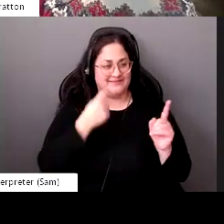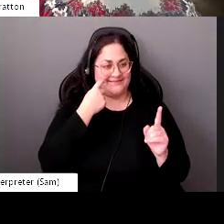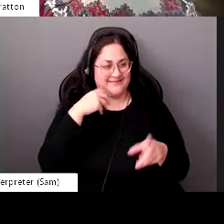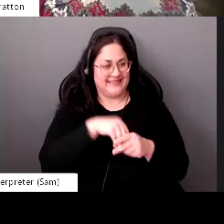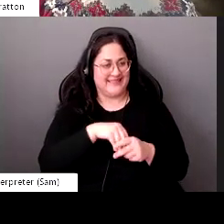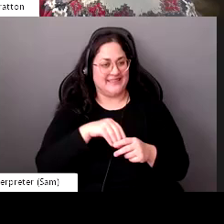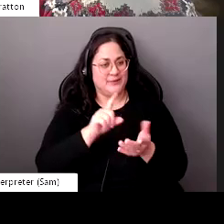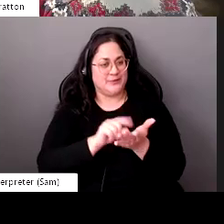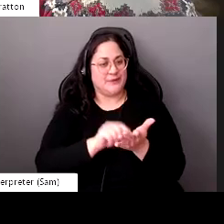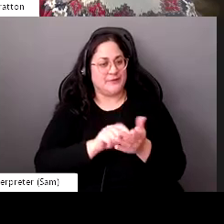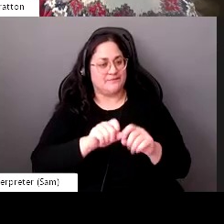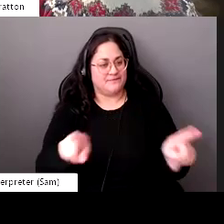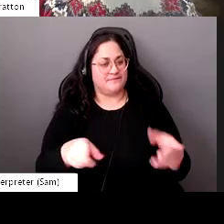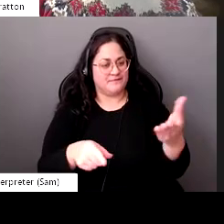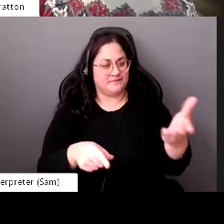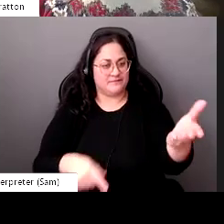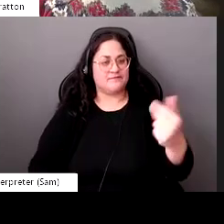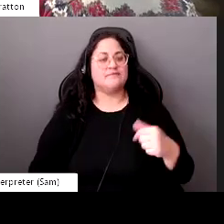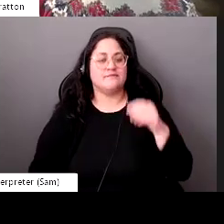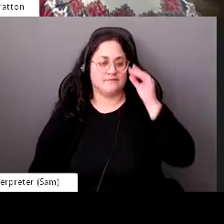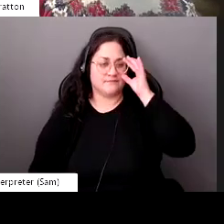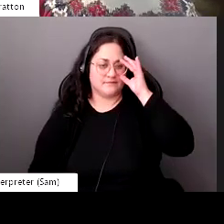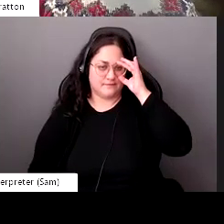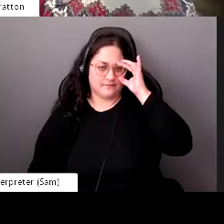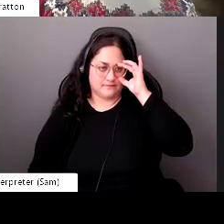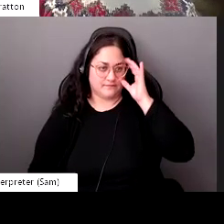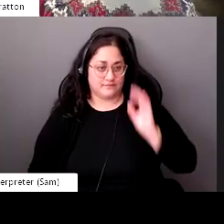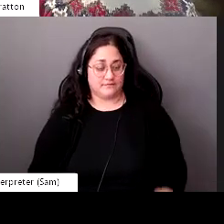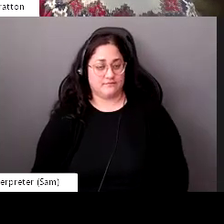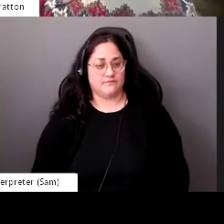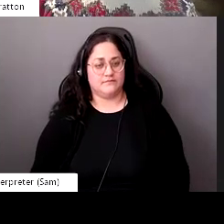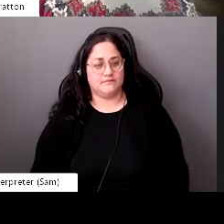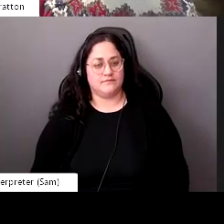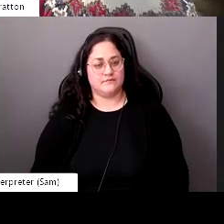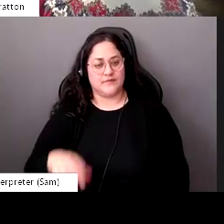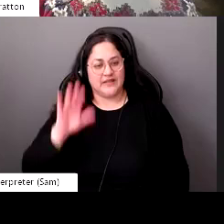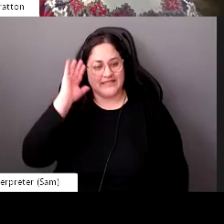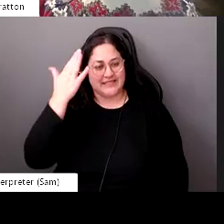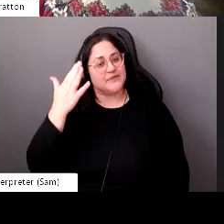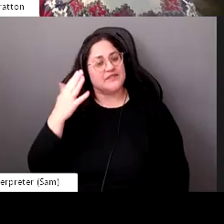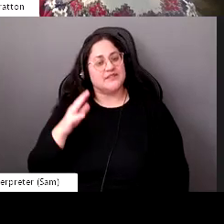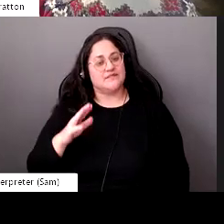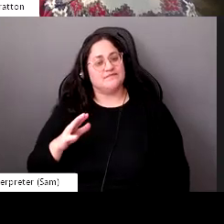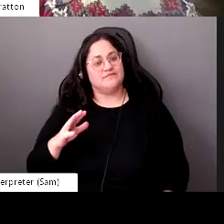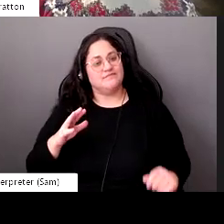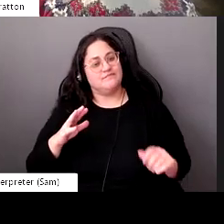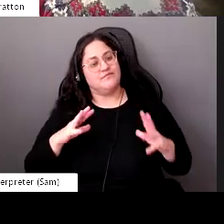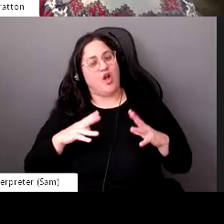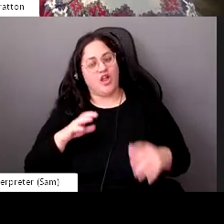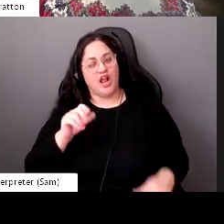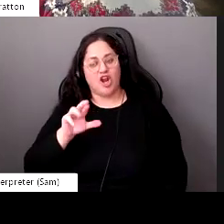this. Somebody in a holiday market was selling AI generated holiday cards and that were actually created